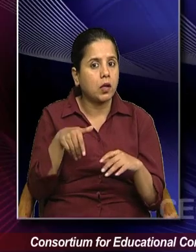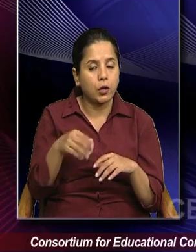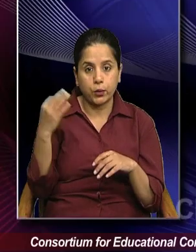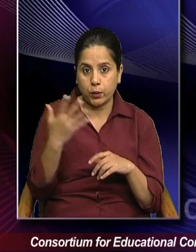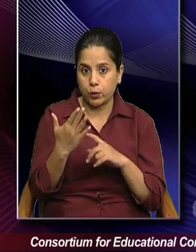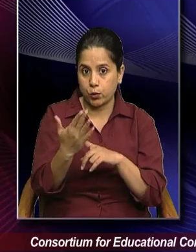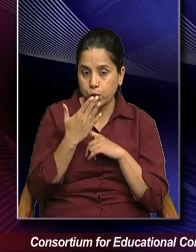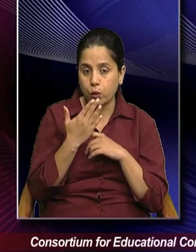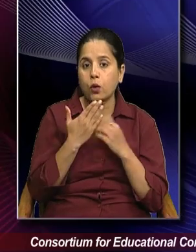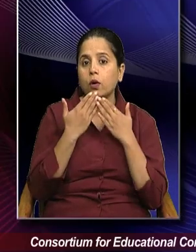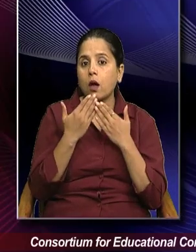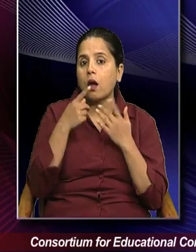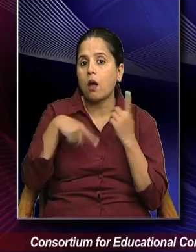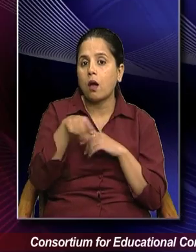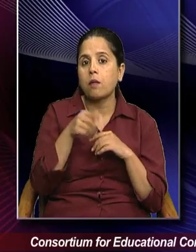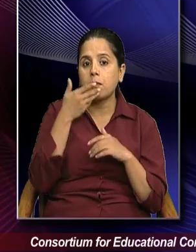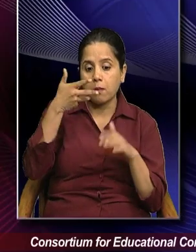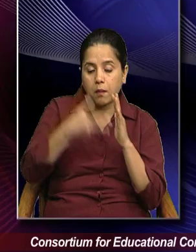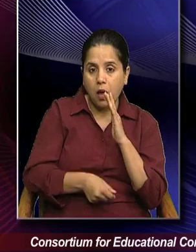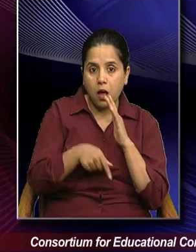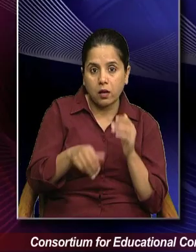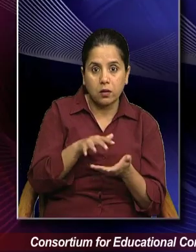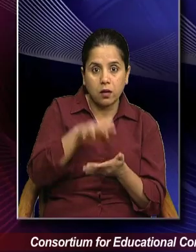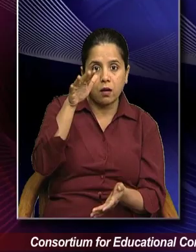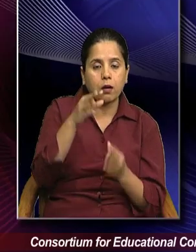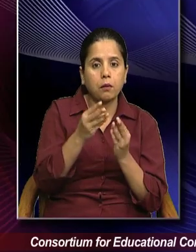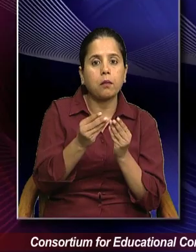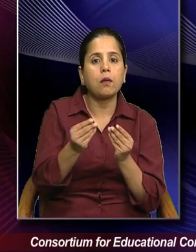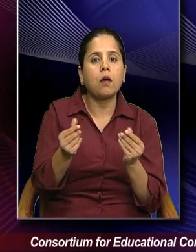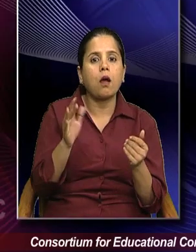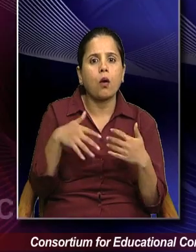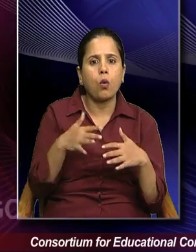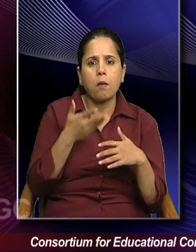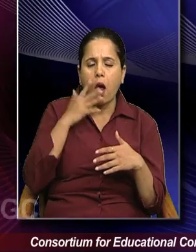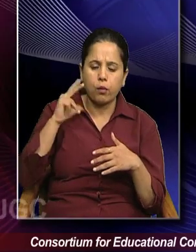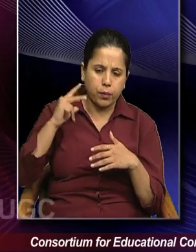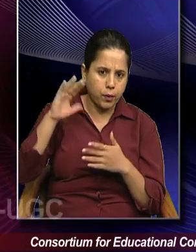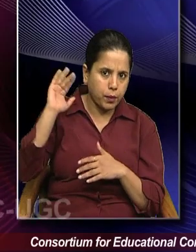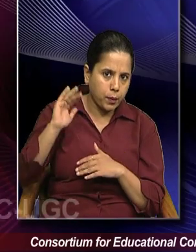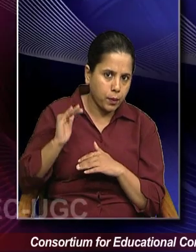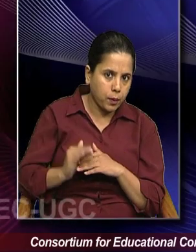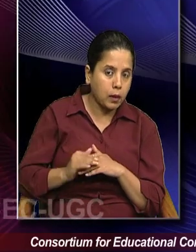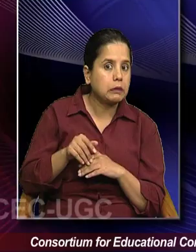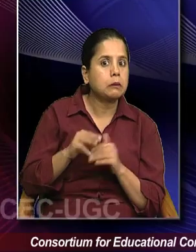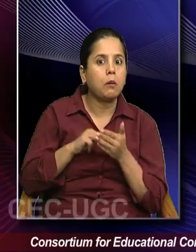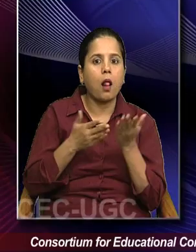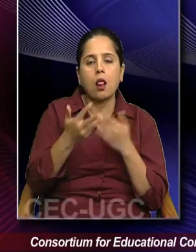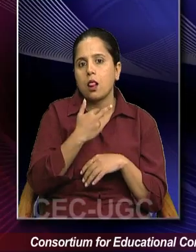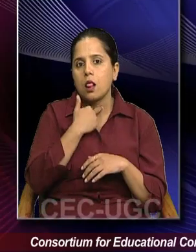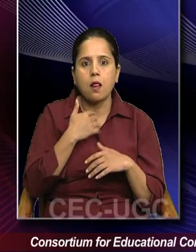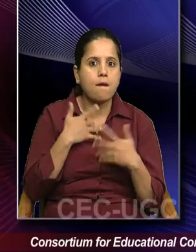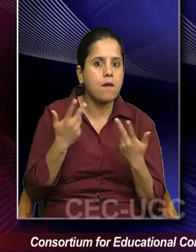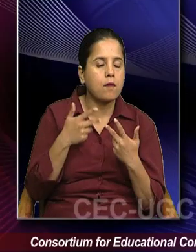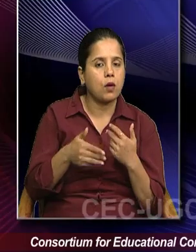shown India's underground water reserves are vanishing at an alarming rate, threatening millions.